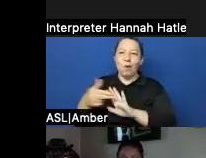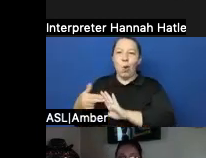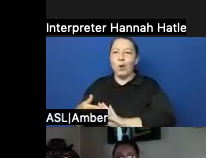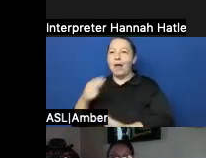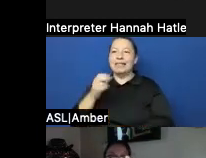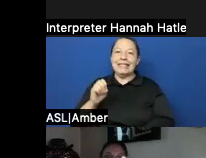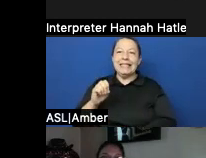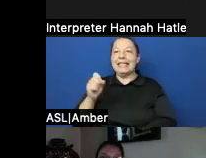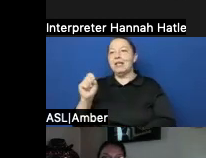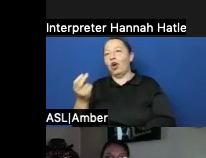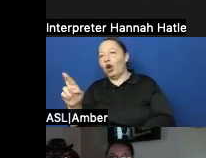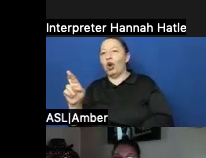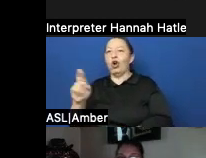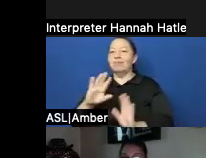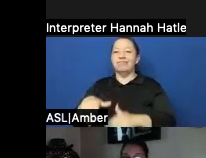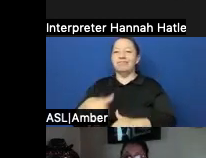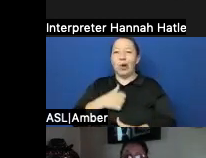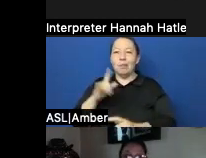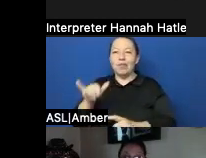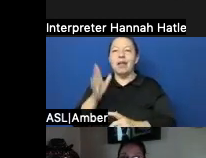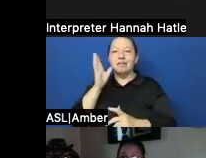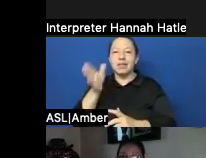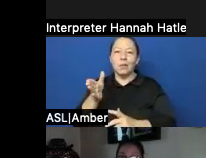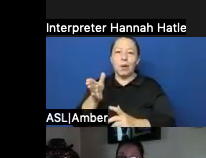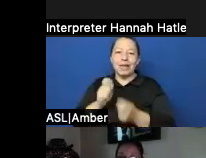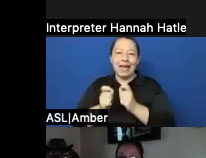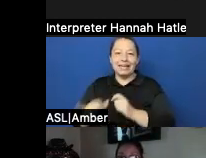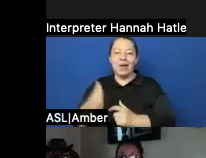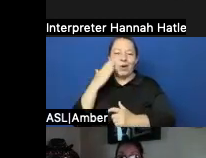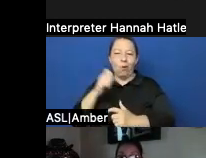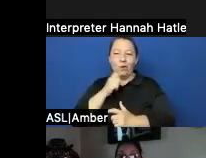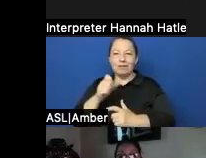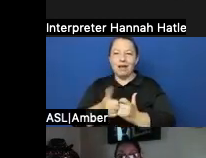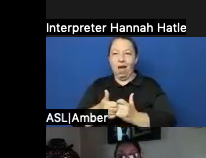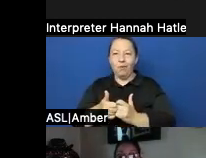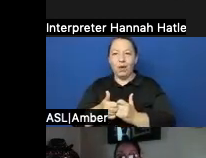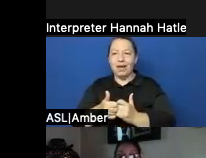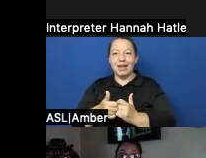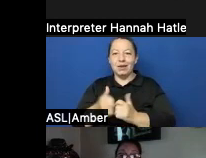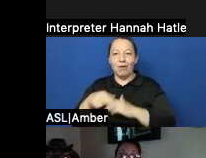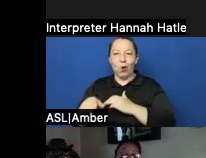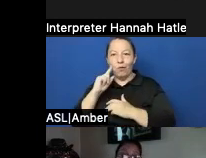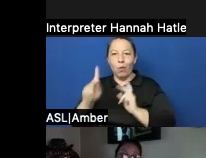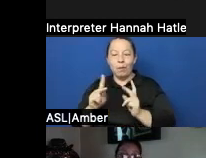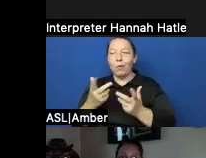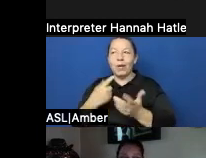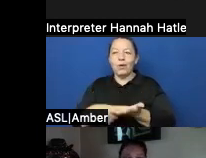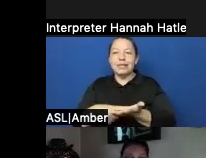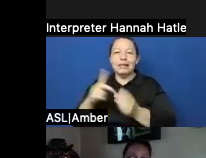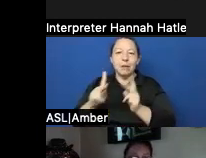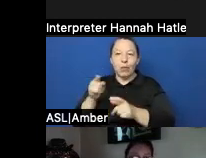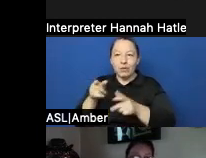because we know that this is the way we do, but believes that the person that they are with are true to